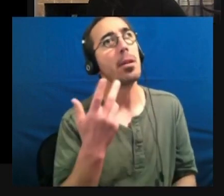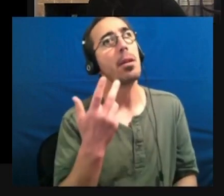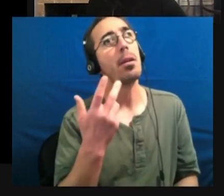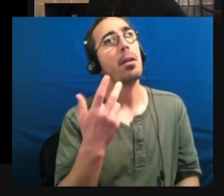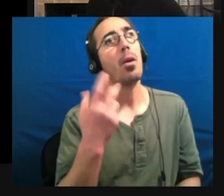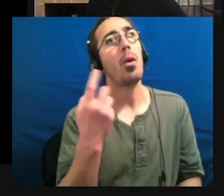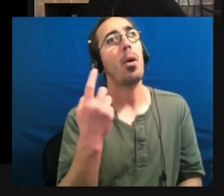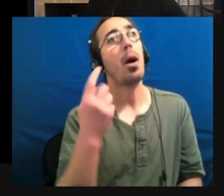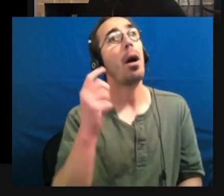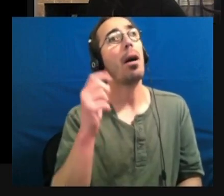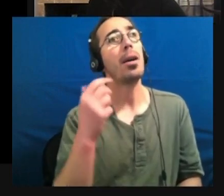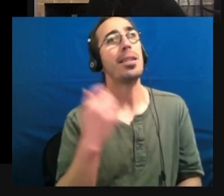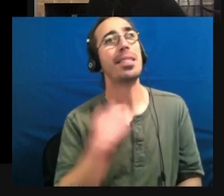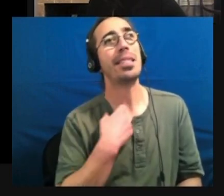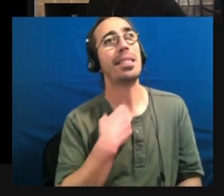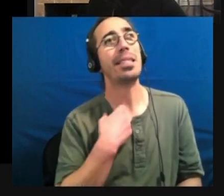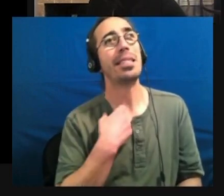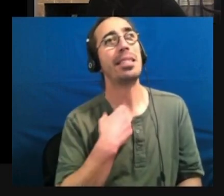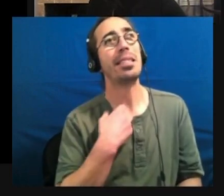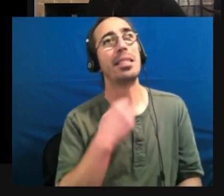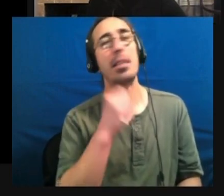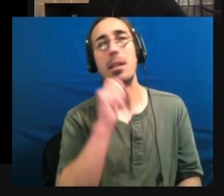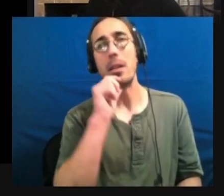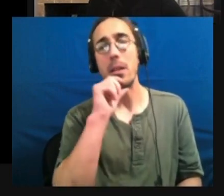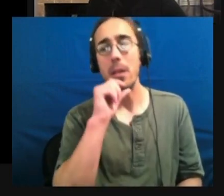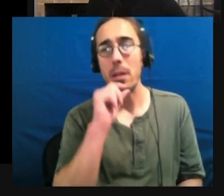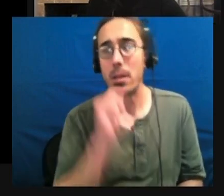I didn't mask based on different.